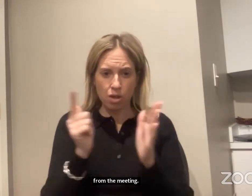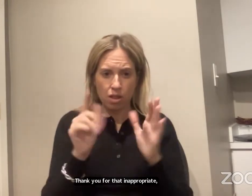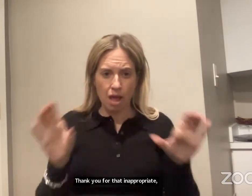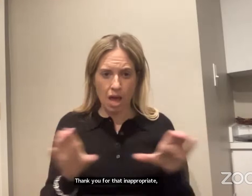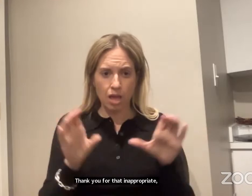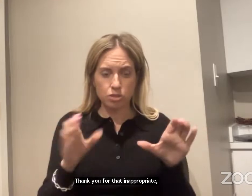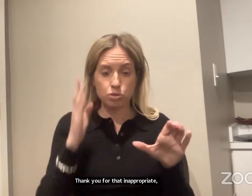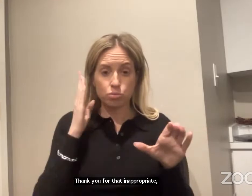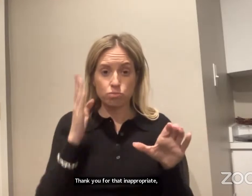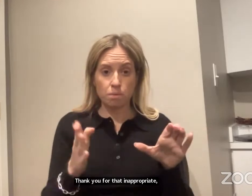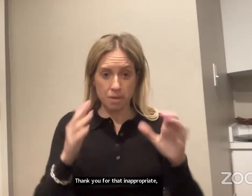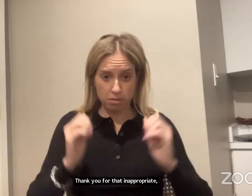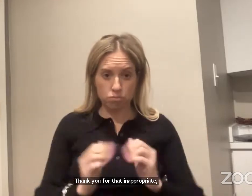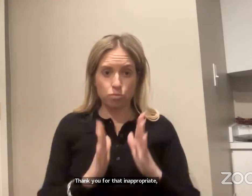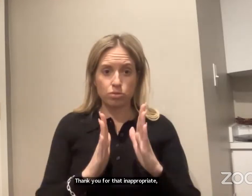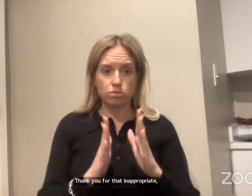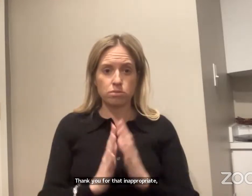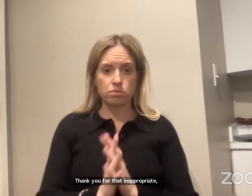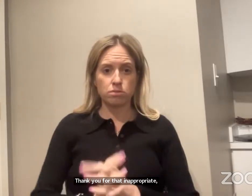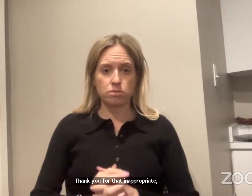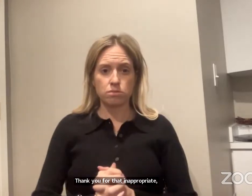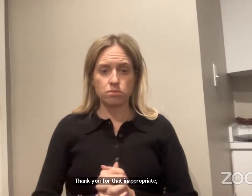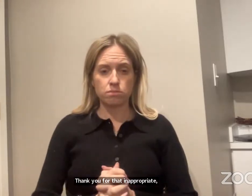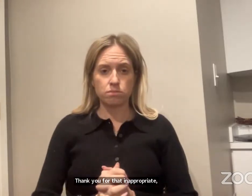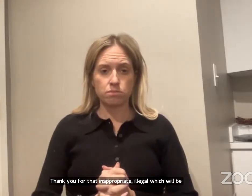which will be addressed.